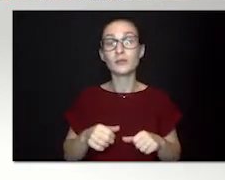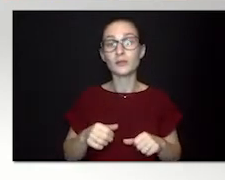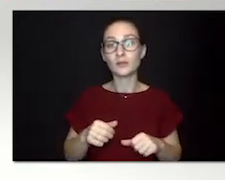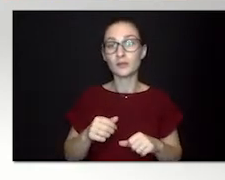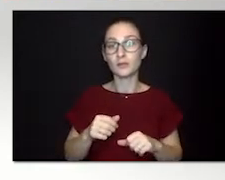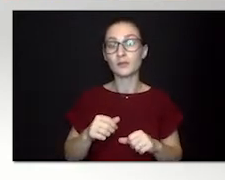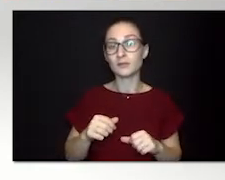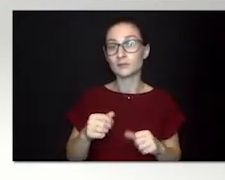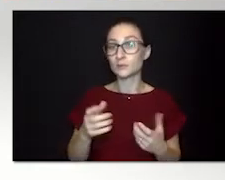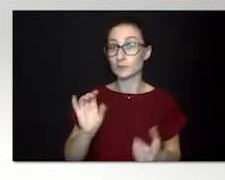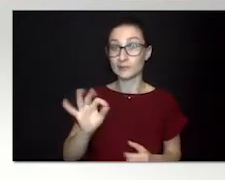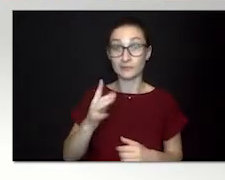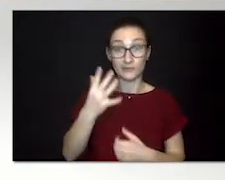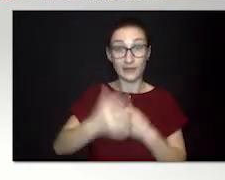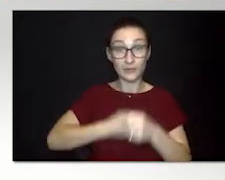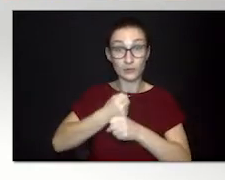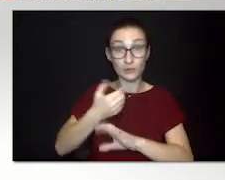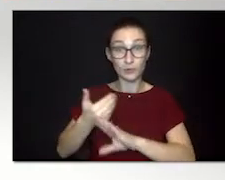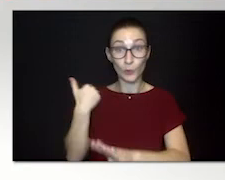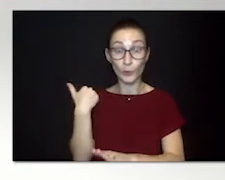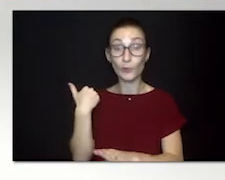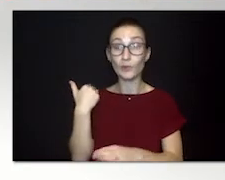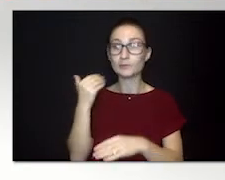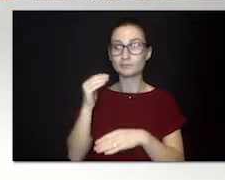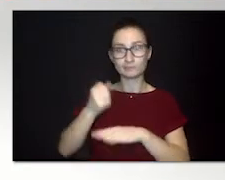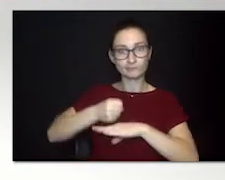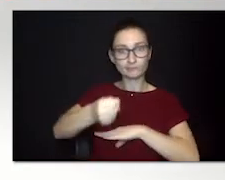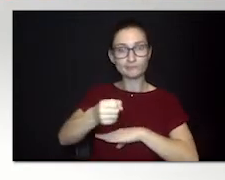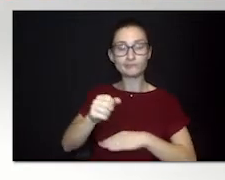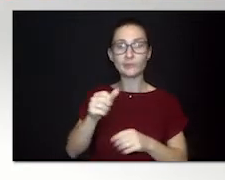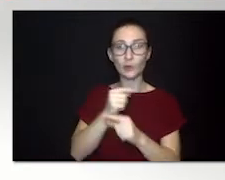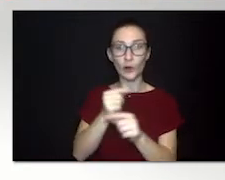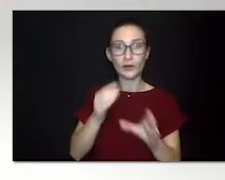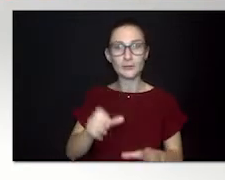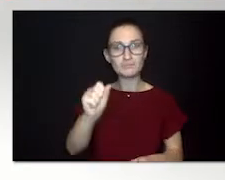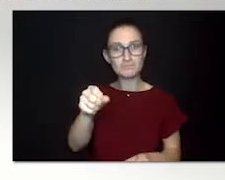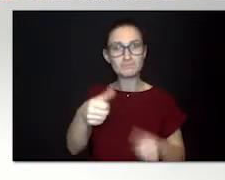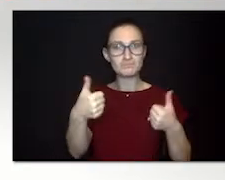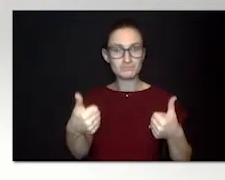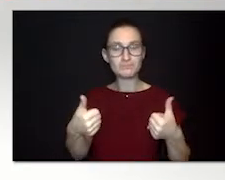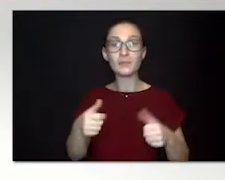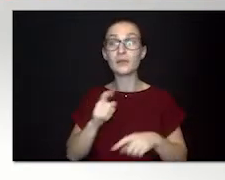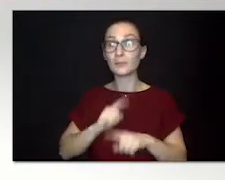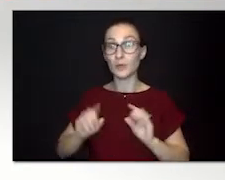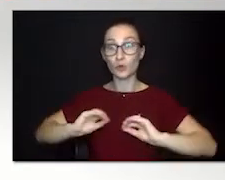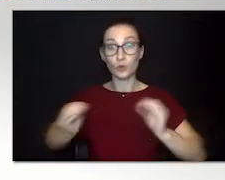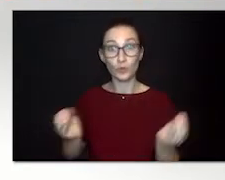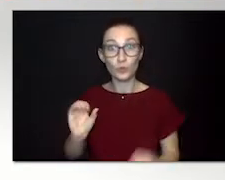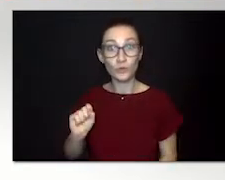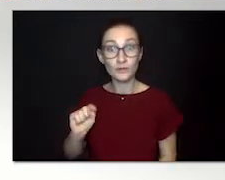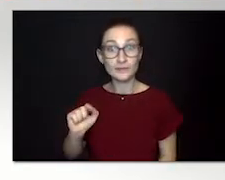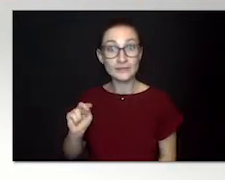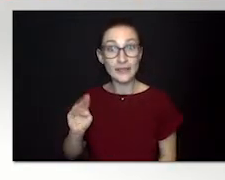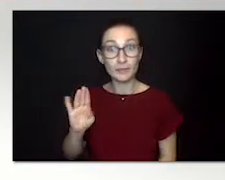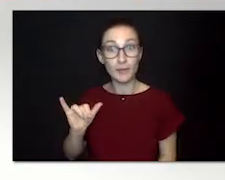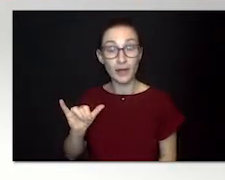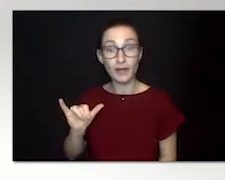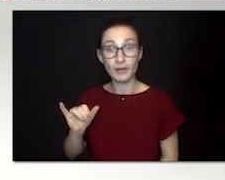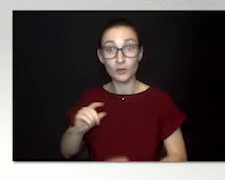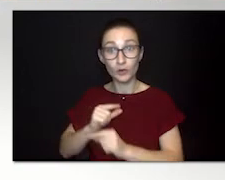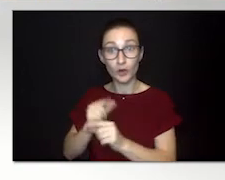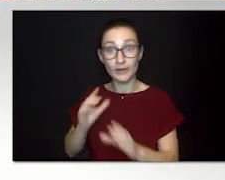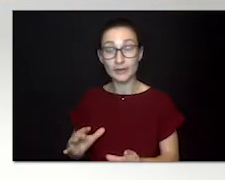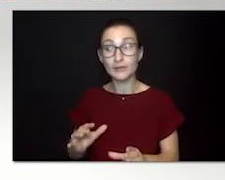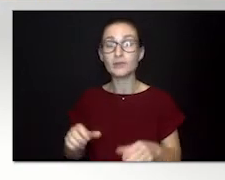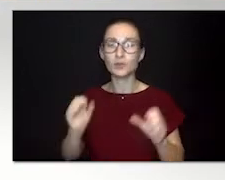advocacy has already been appointed about 5 years ago, but there was no standby guardian done. So what happens now? You can actually go ahead and